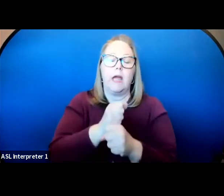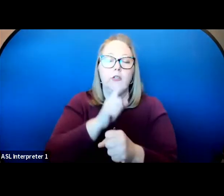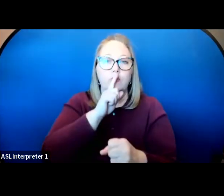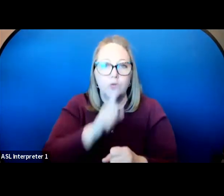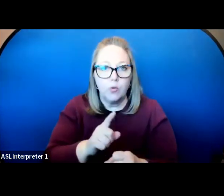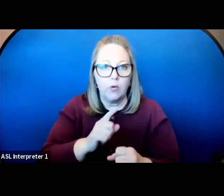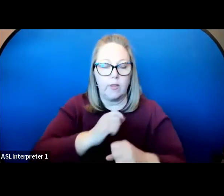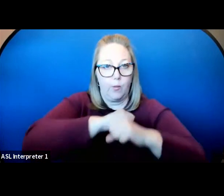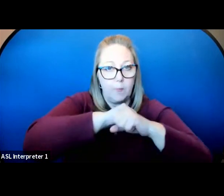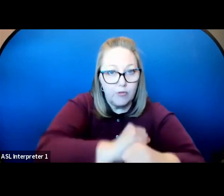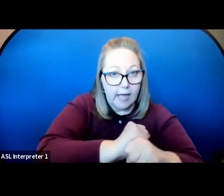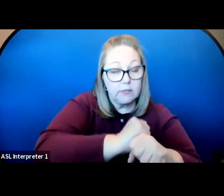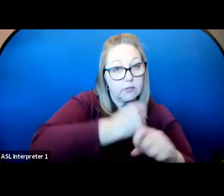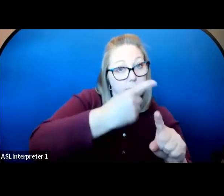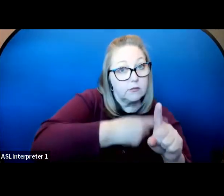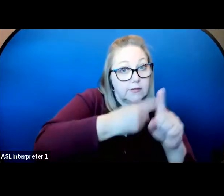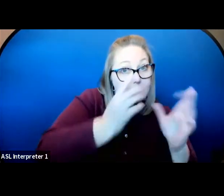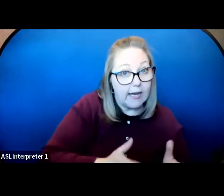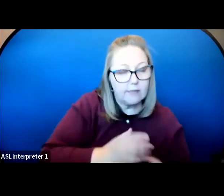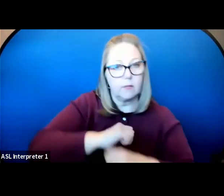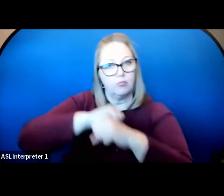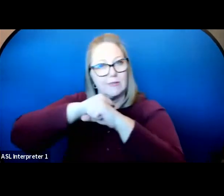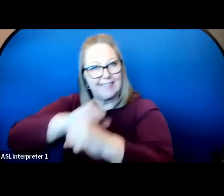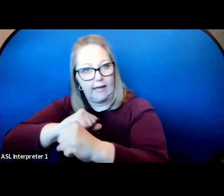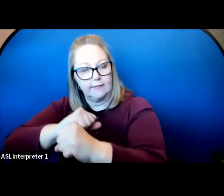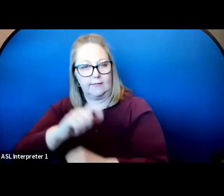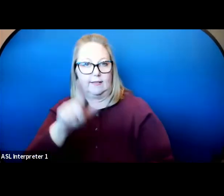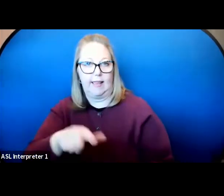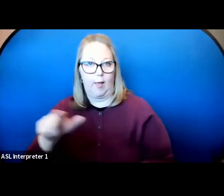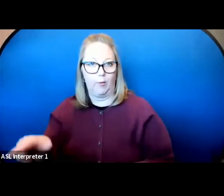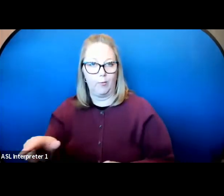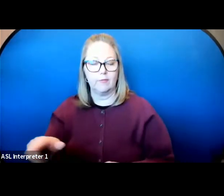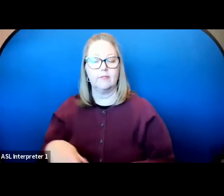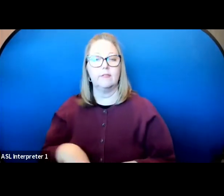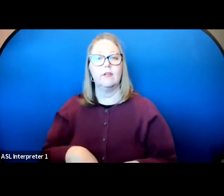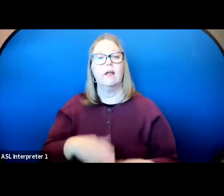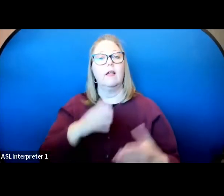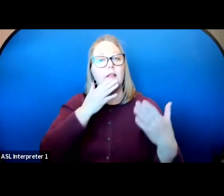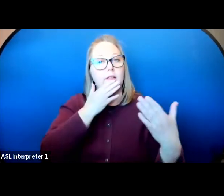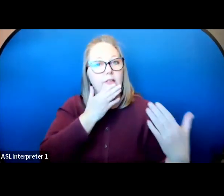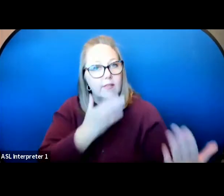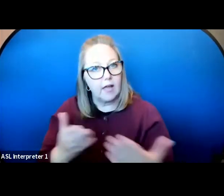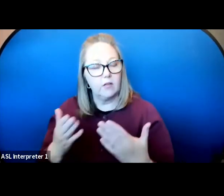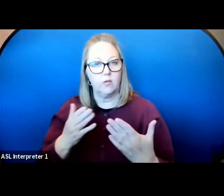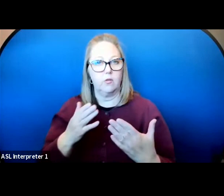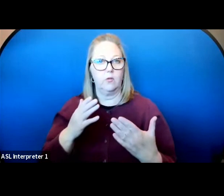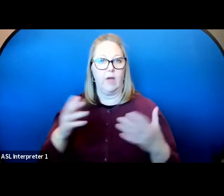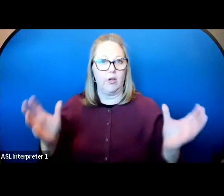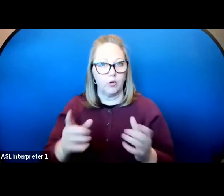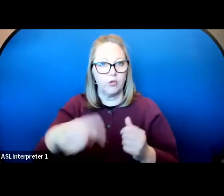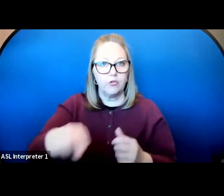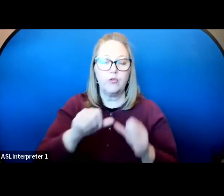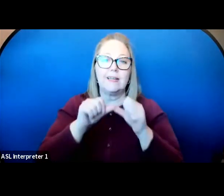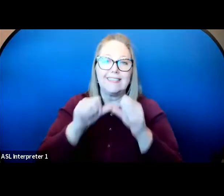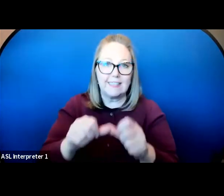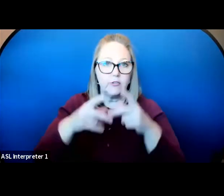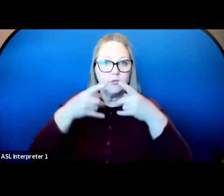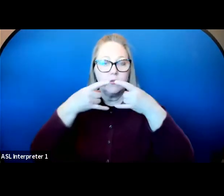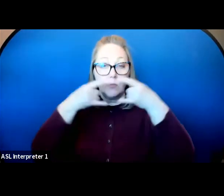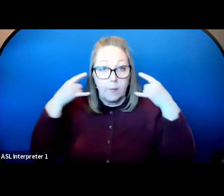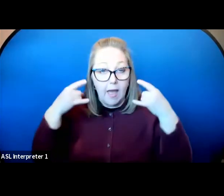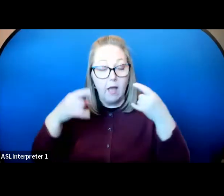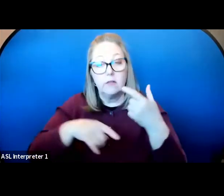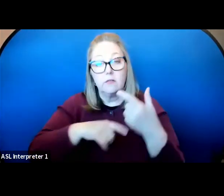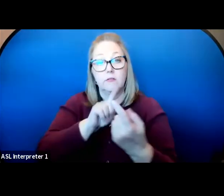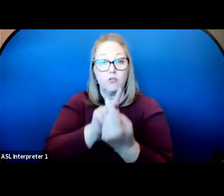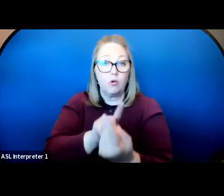tenants and landlords. Thank you very much. I encourage you to continue to wear masks, socially distance, and